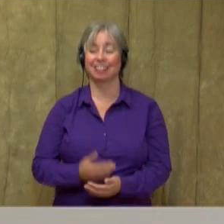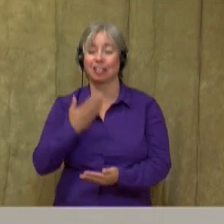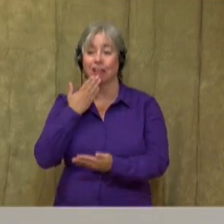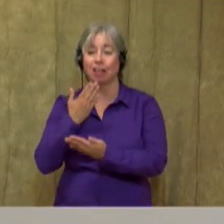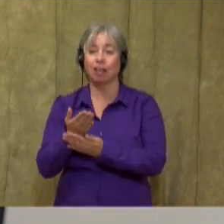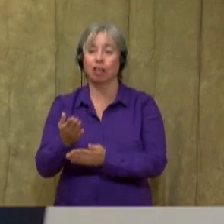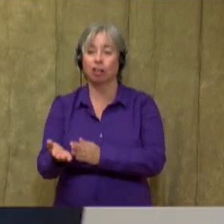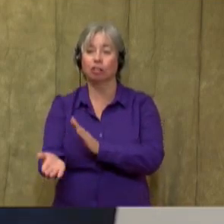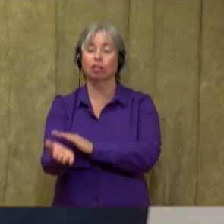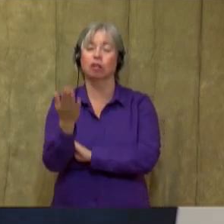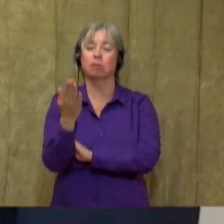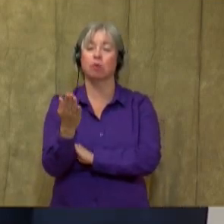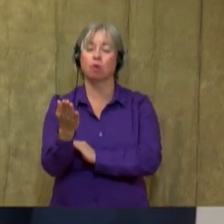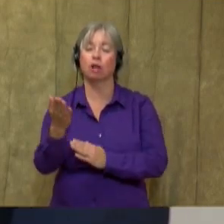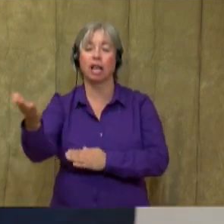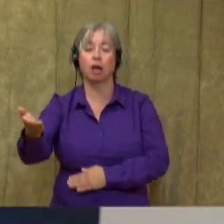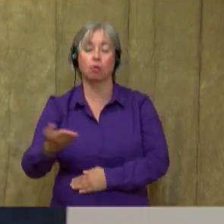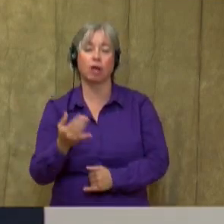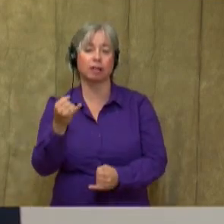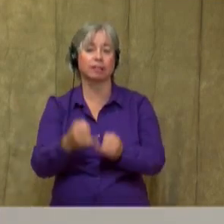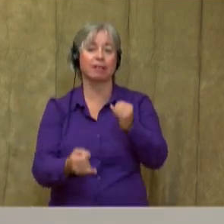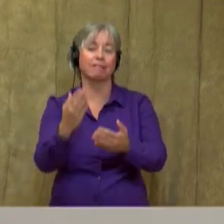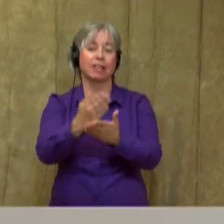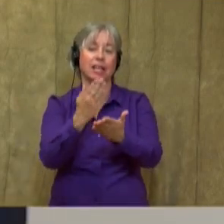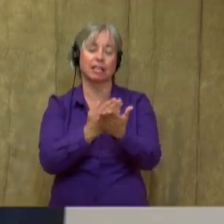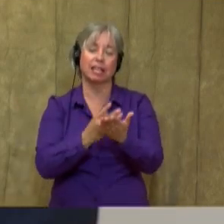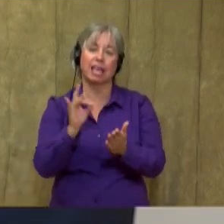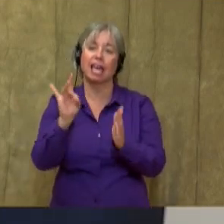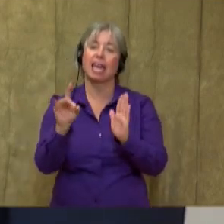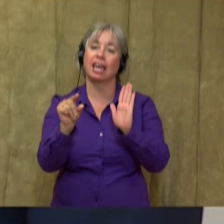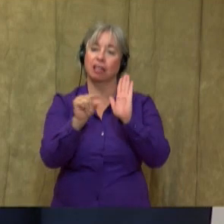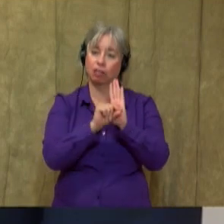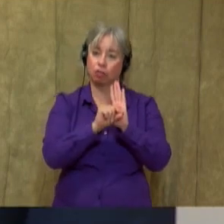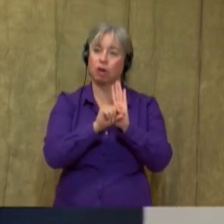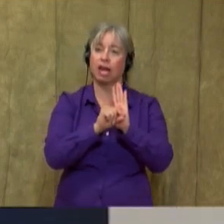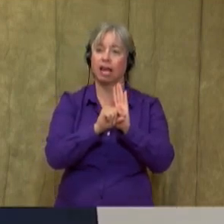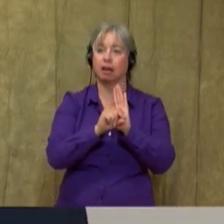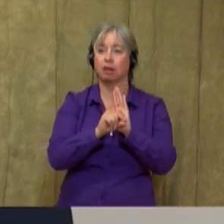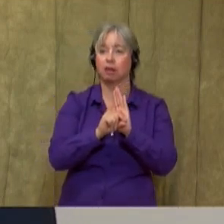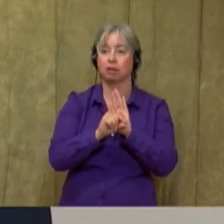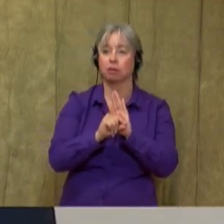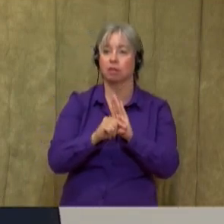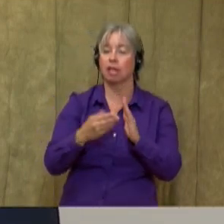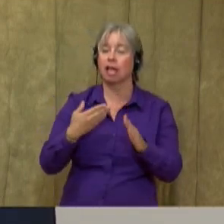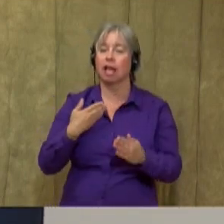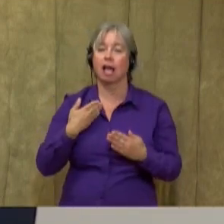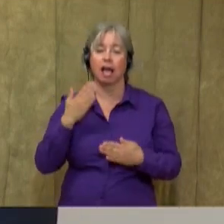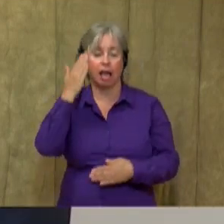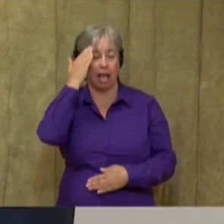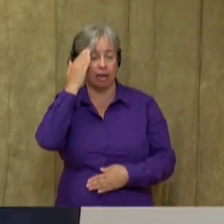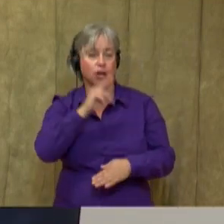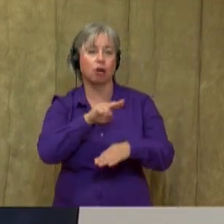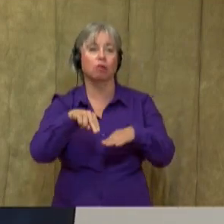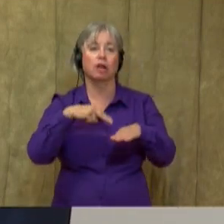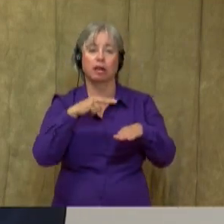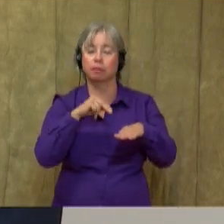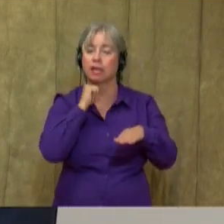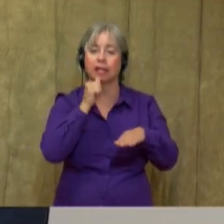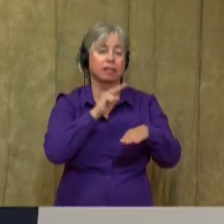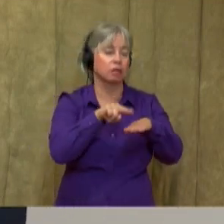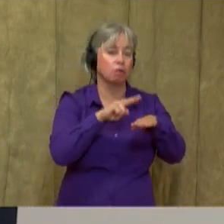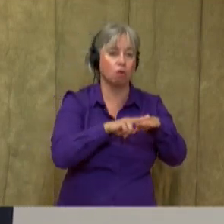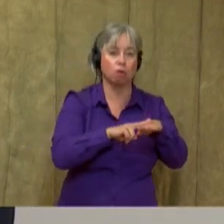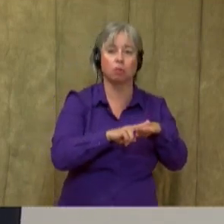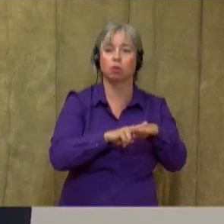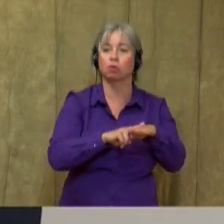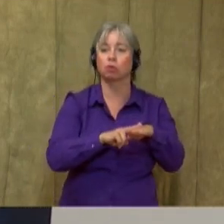Good morning and welcome to the final lesson of grade 8 math for this school year. I know I'm not your typical teacher, so I want to give a quick introduction.